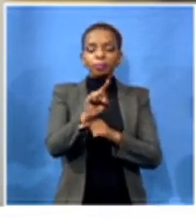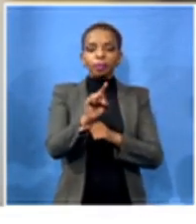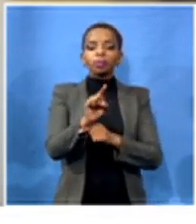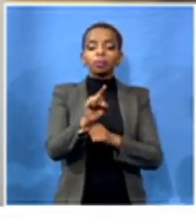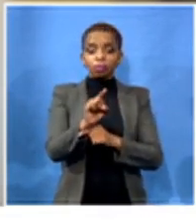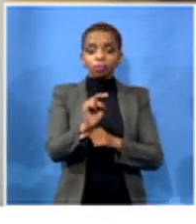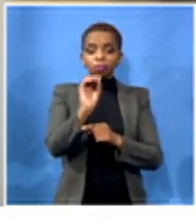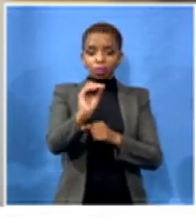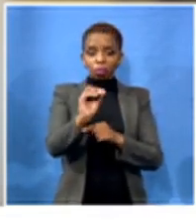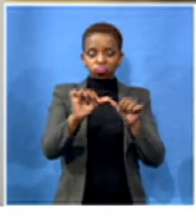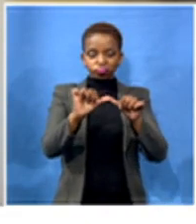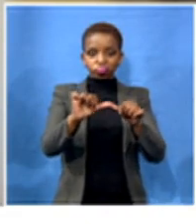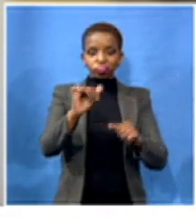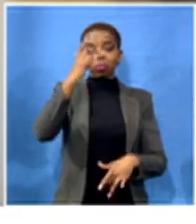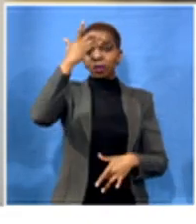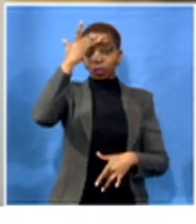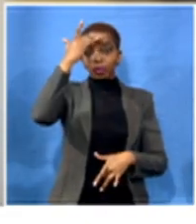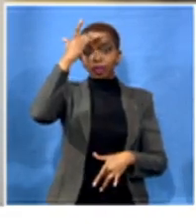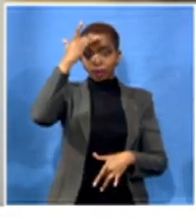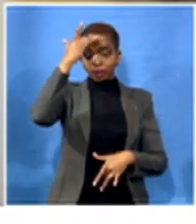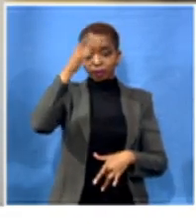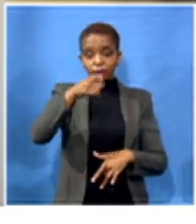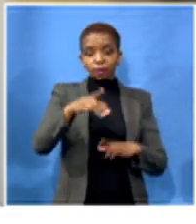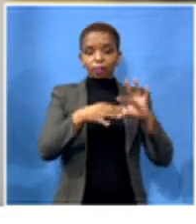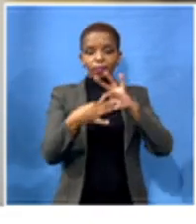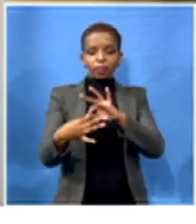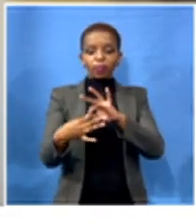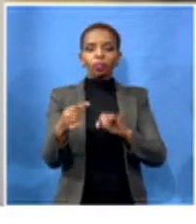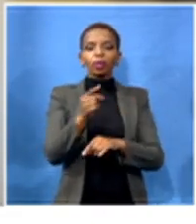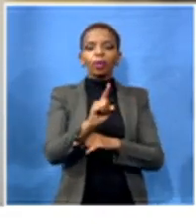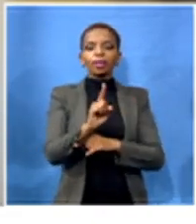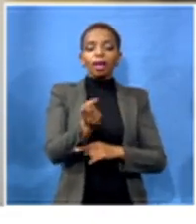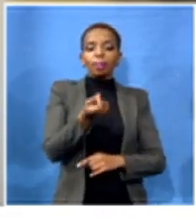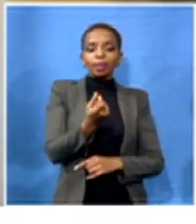adherence to medication, also follow-ups for